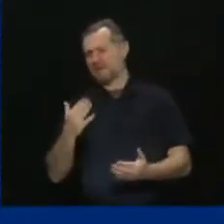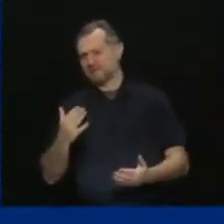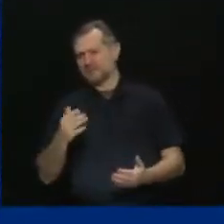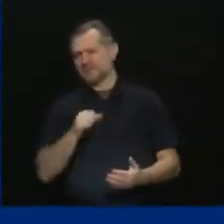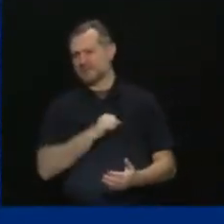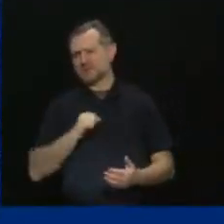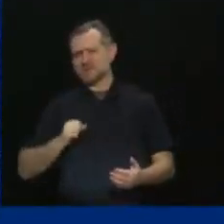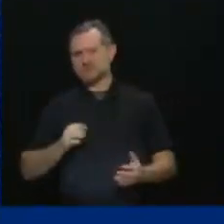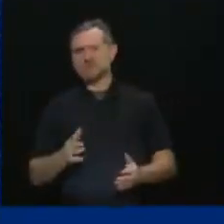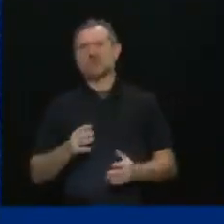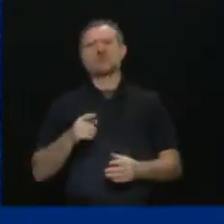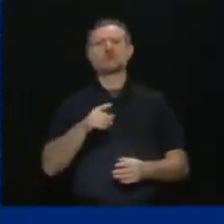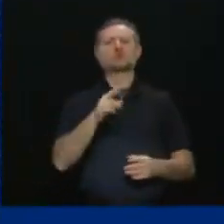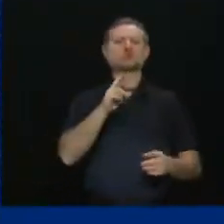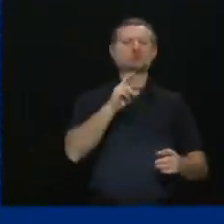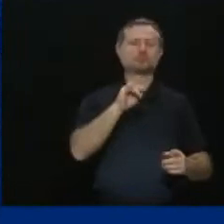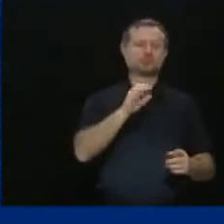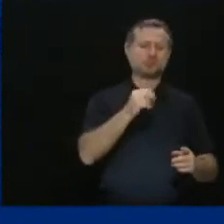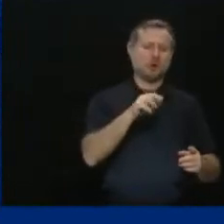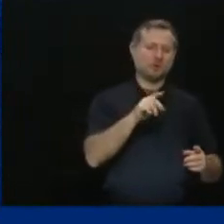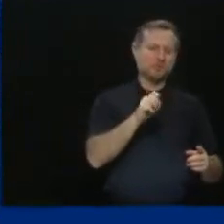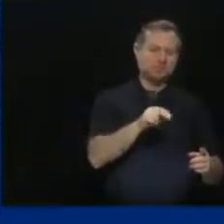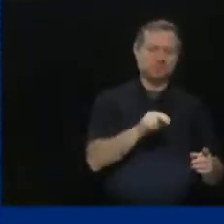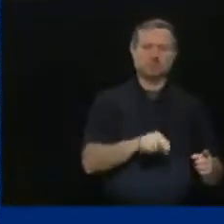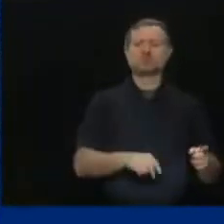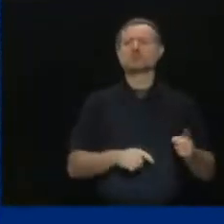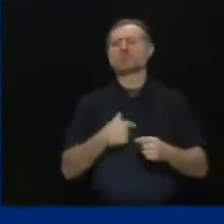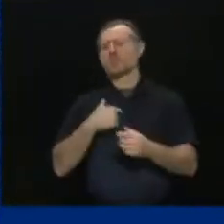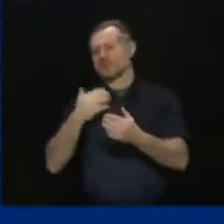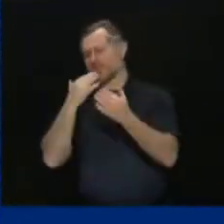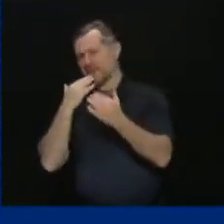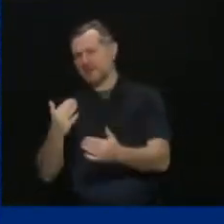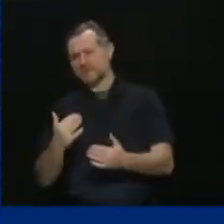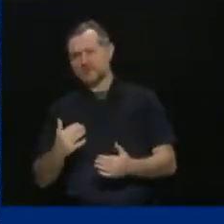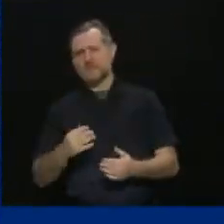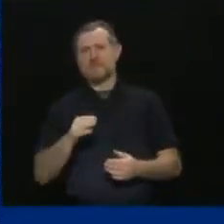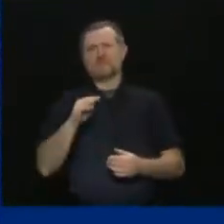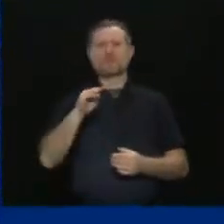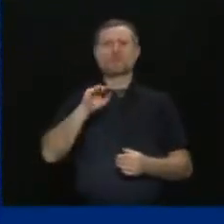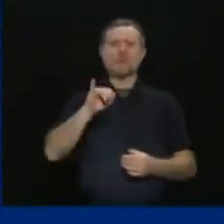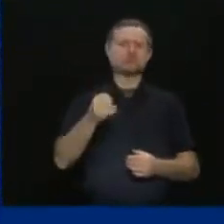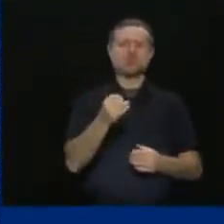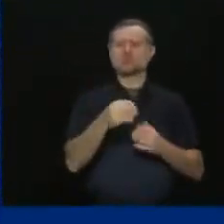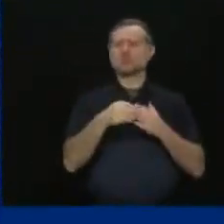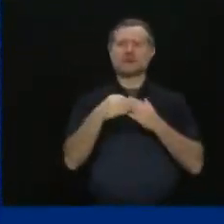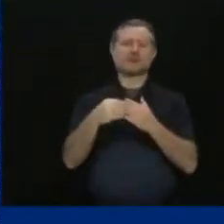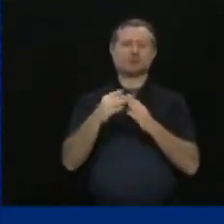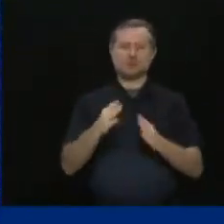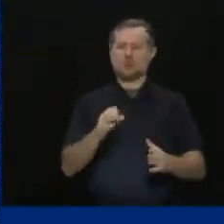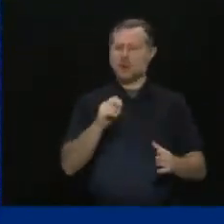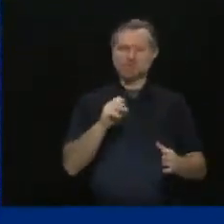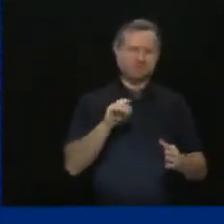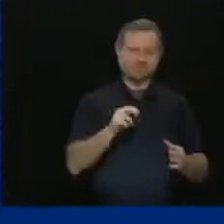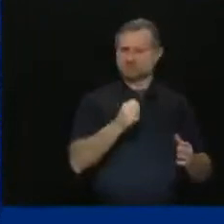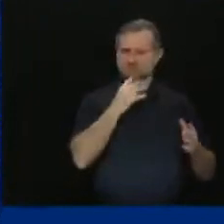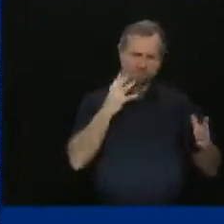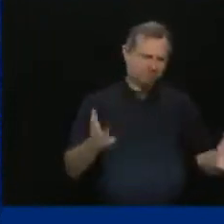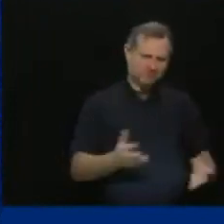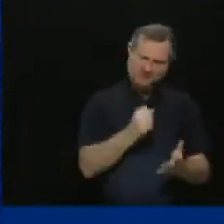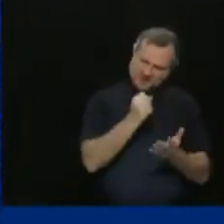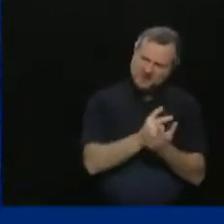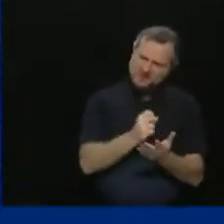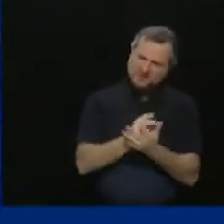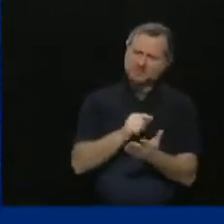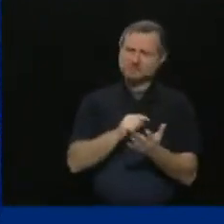get things done in the Senate until the great Andre Stewart Cousins became the majority leader. But they've been pushing on expanding the number of